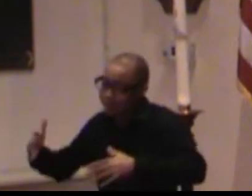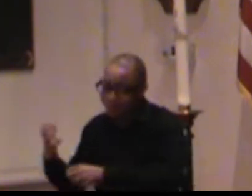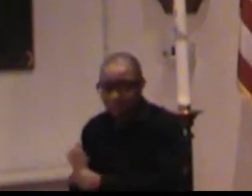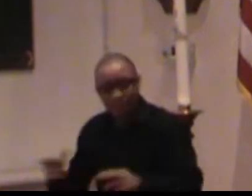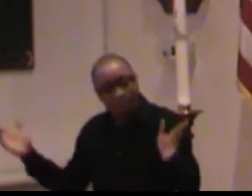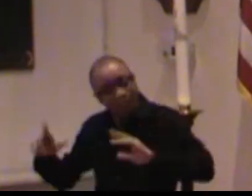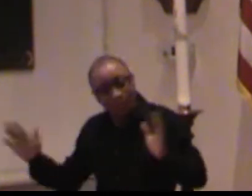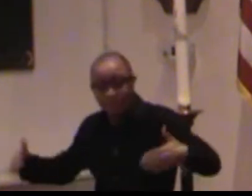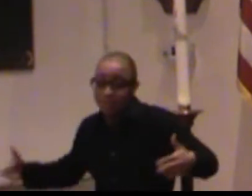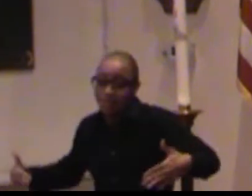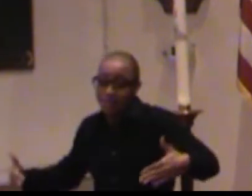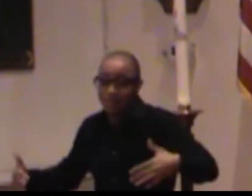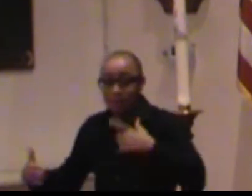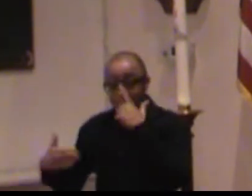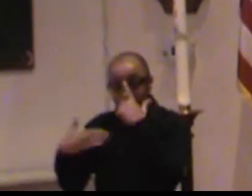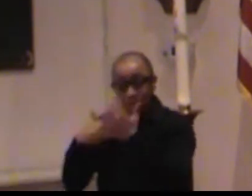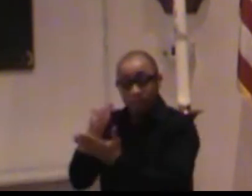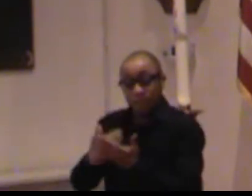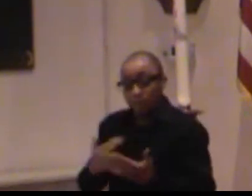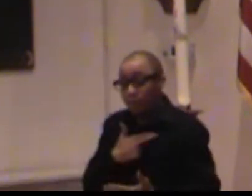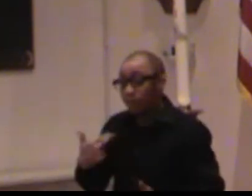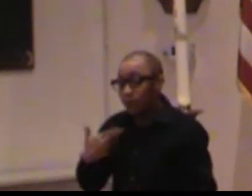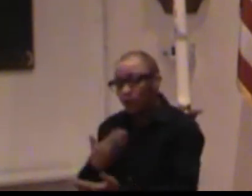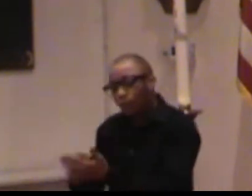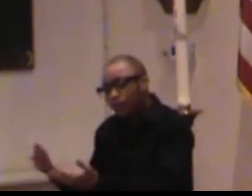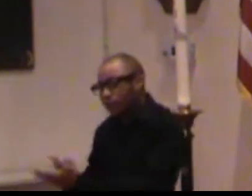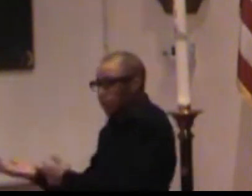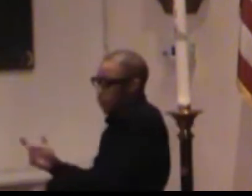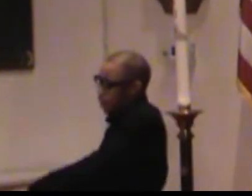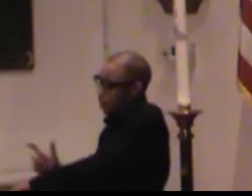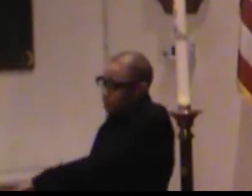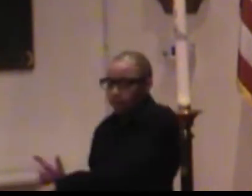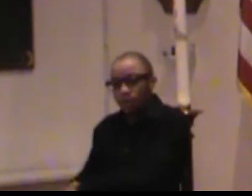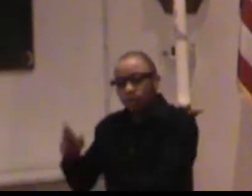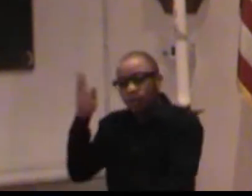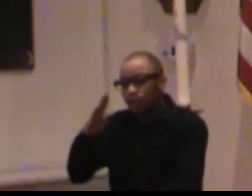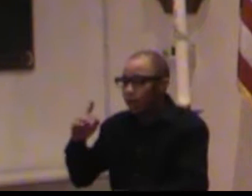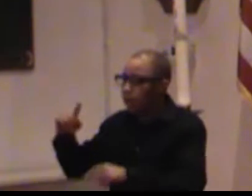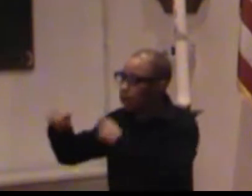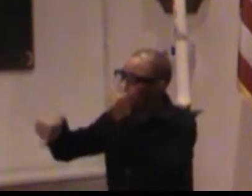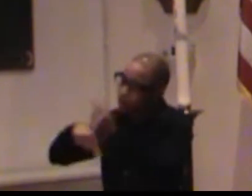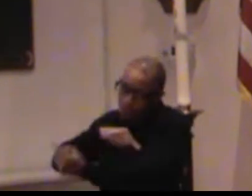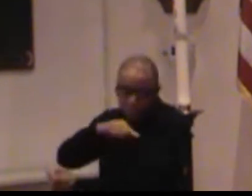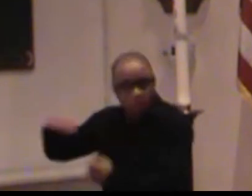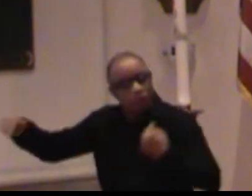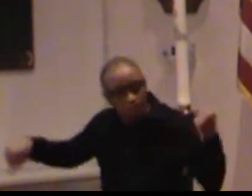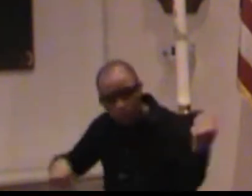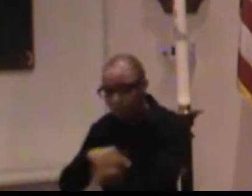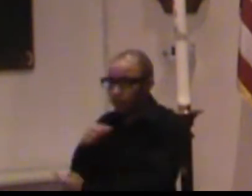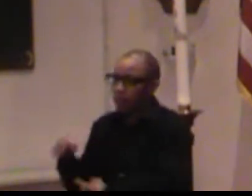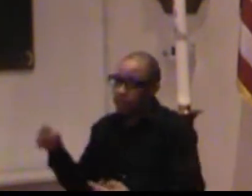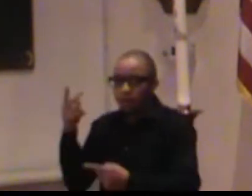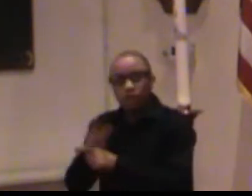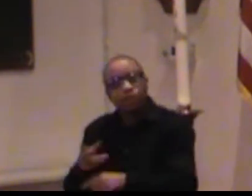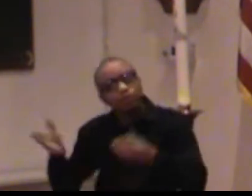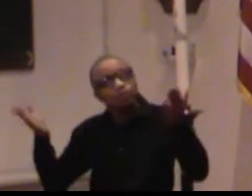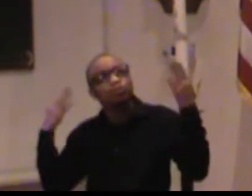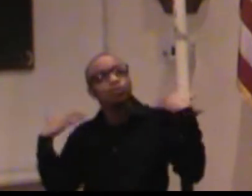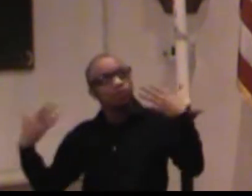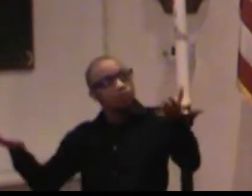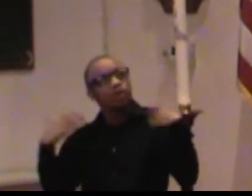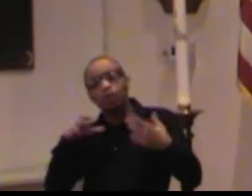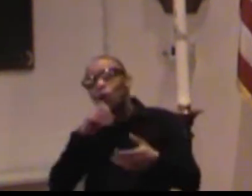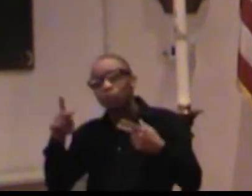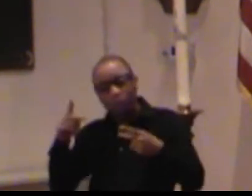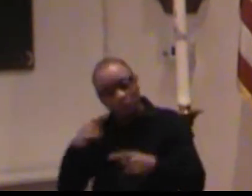gotten ready yet. Some of us have been wasting time going around in circles and shooting the breeze, as the